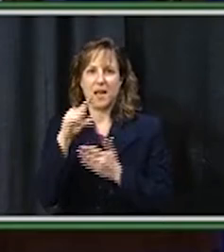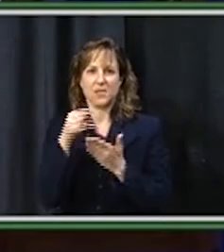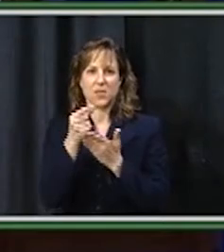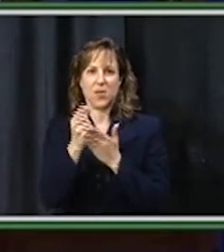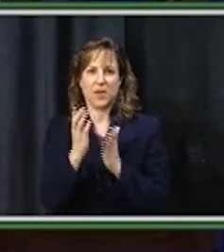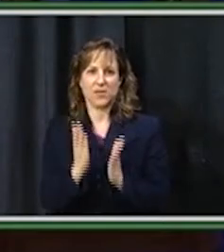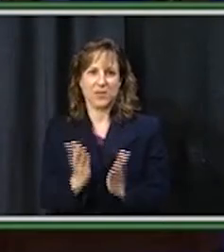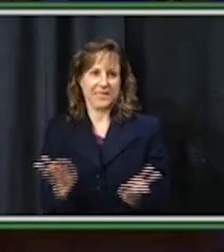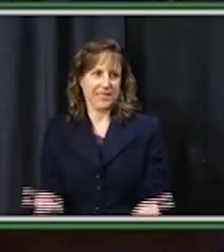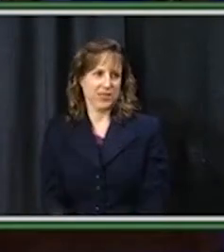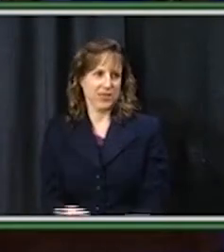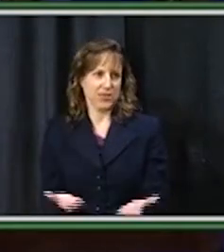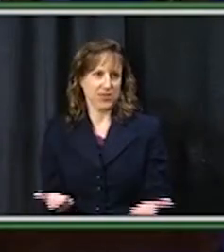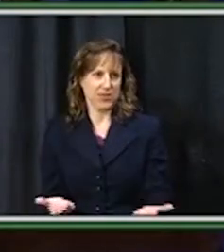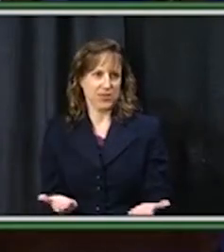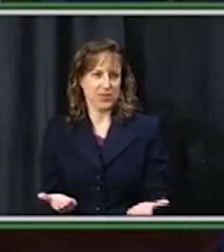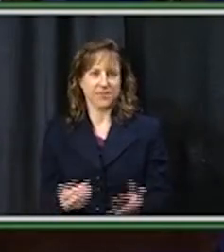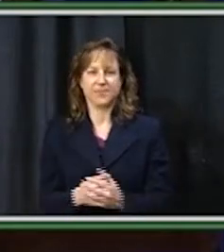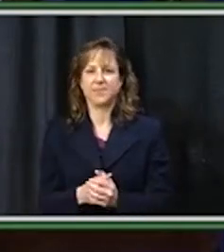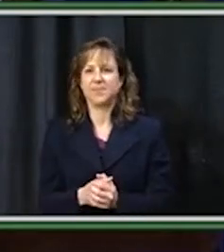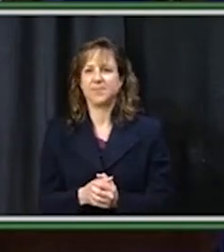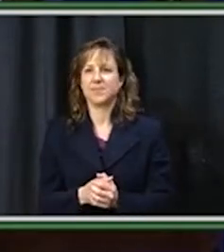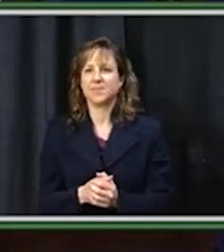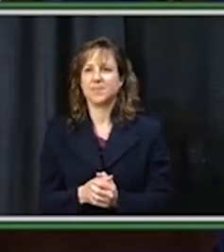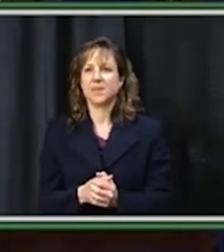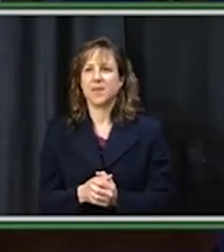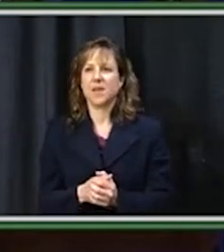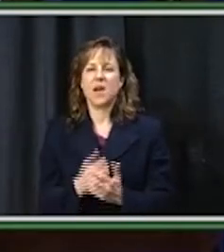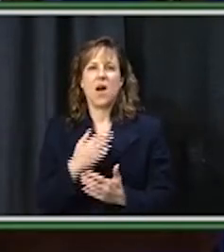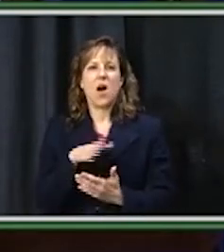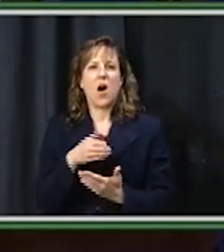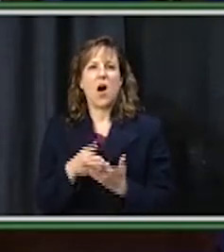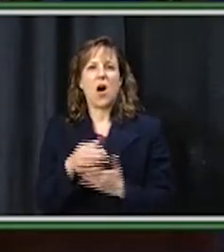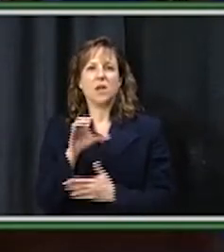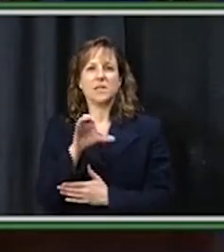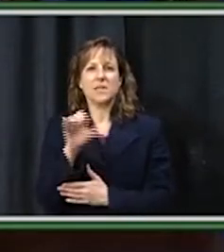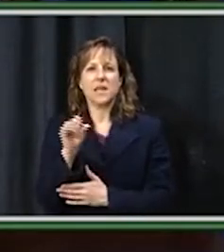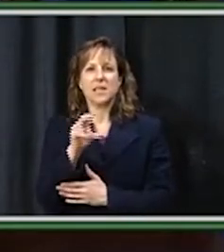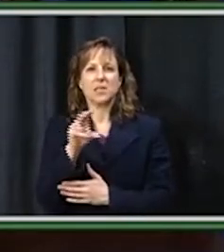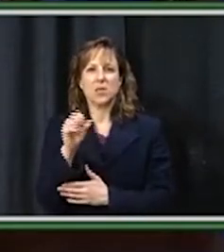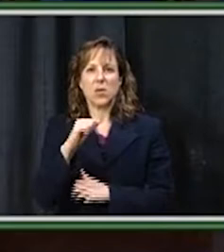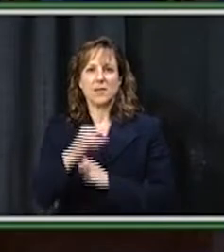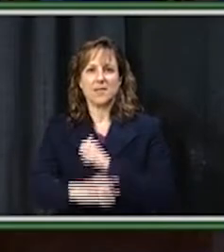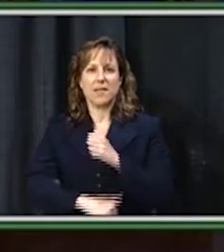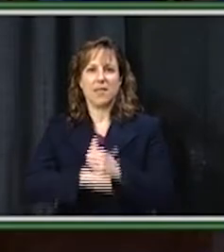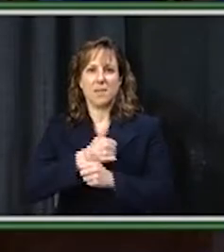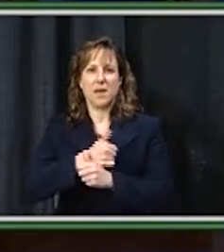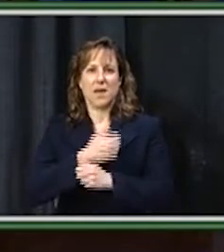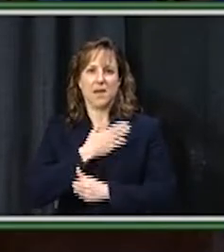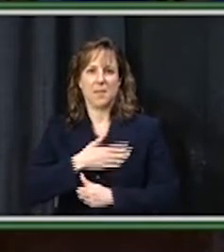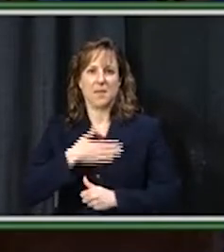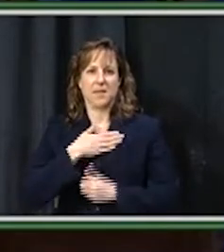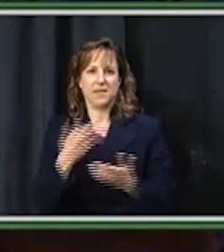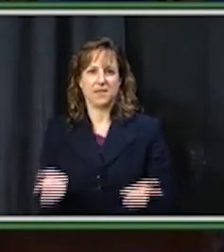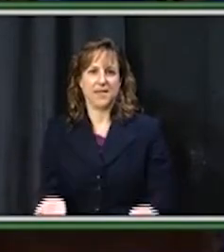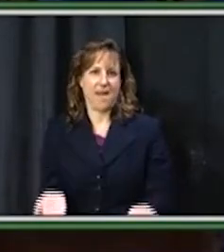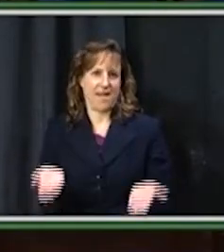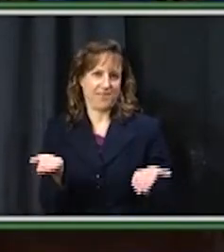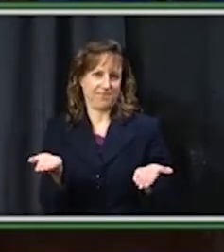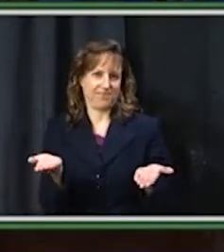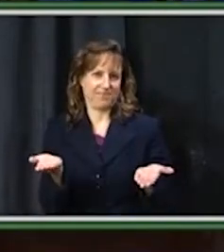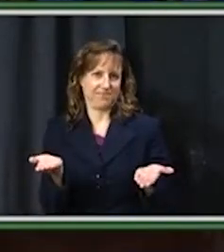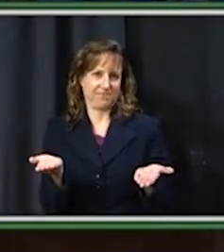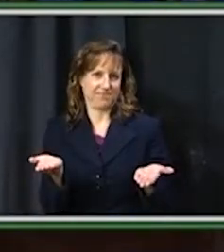our university who join us today. Would all Sacramento State alumni please stand and